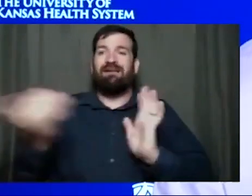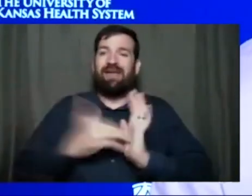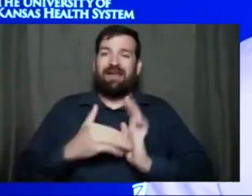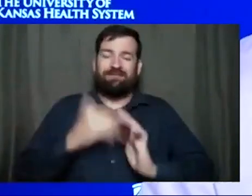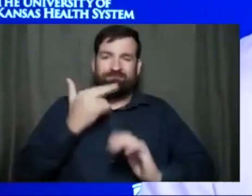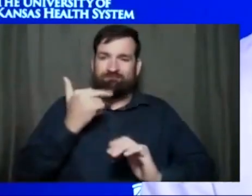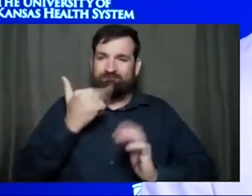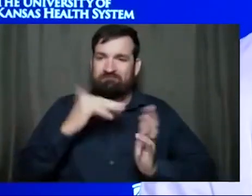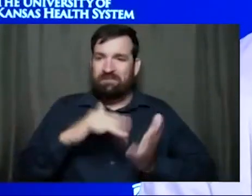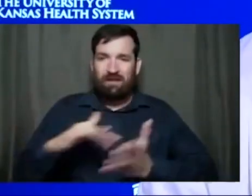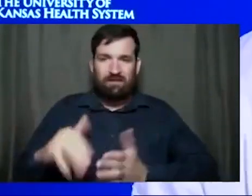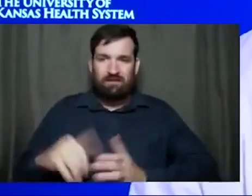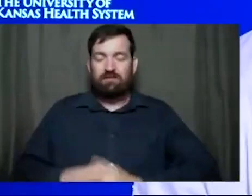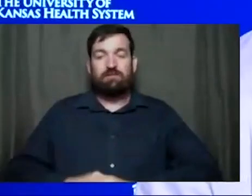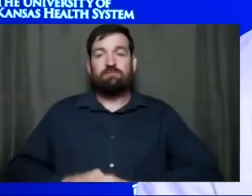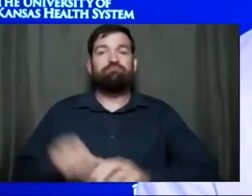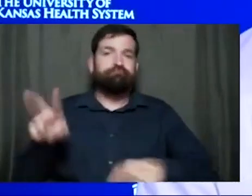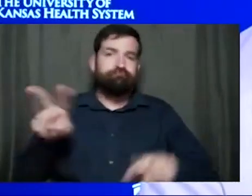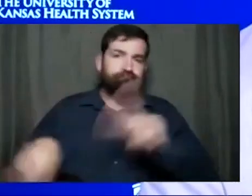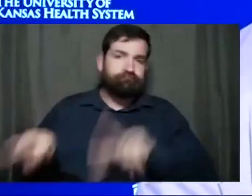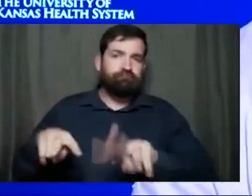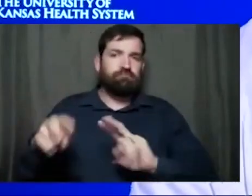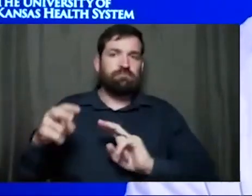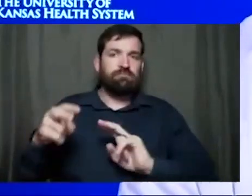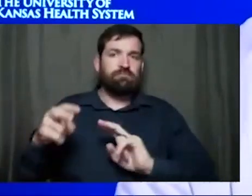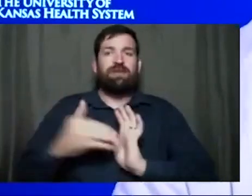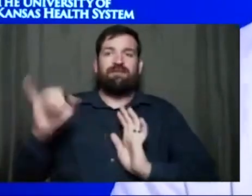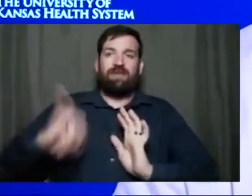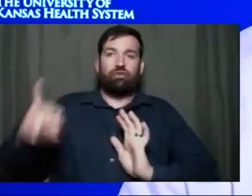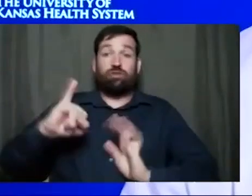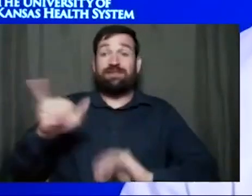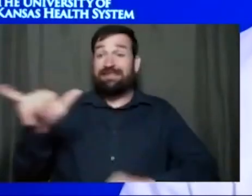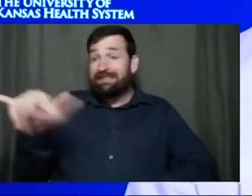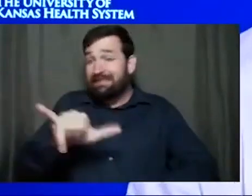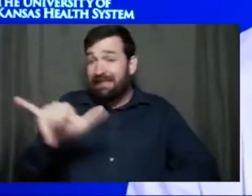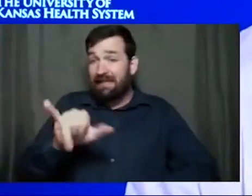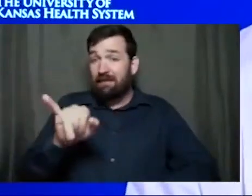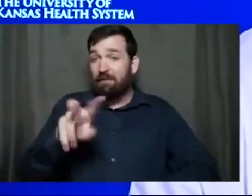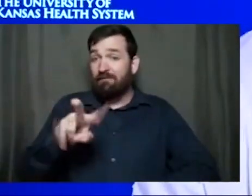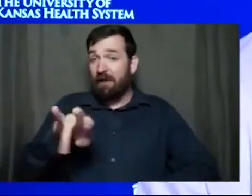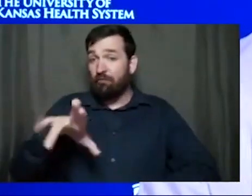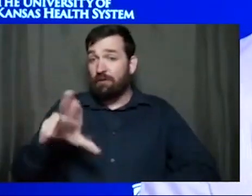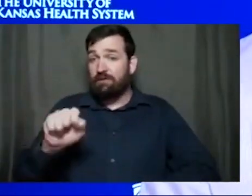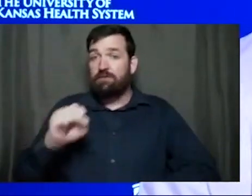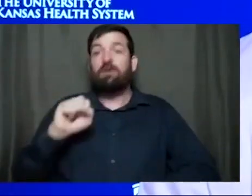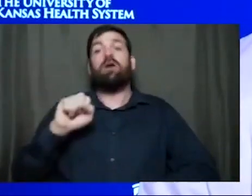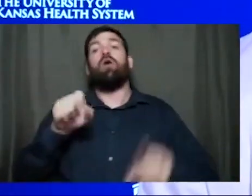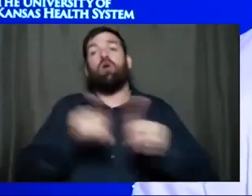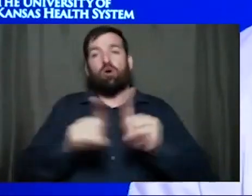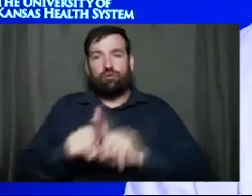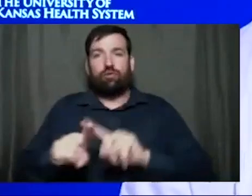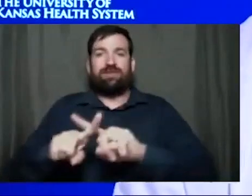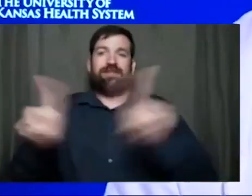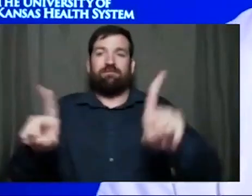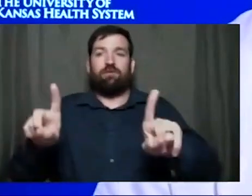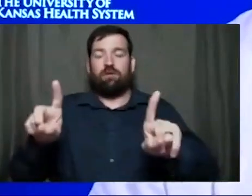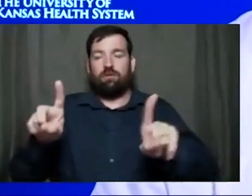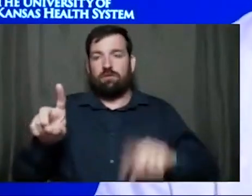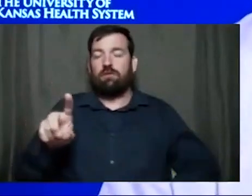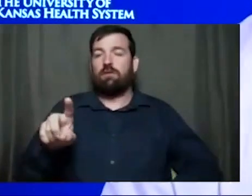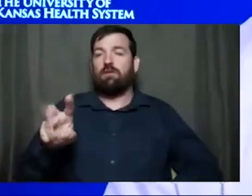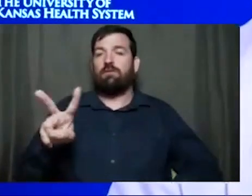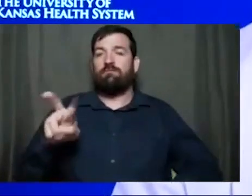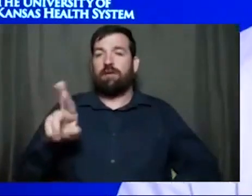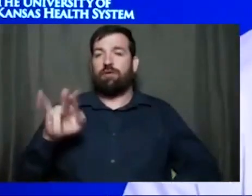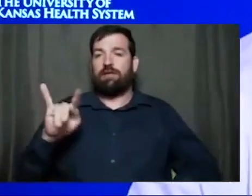looked at reinfection both with the same virus but also a different variant, and the results were heterogeneous. So the